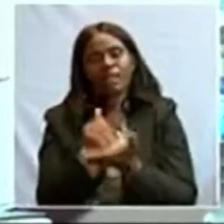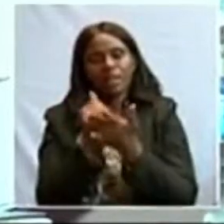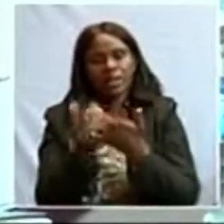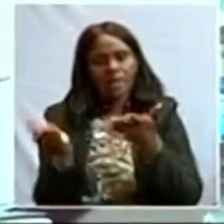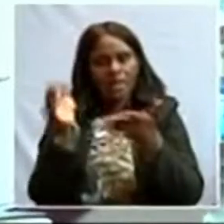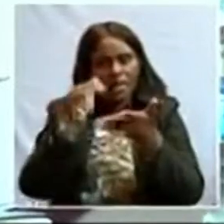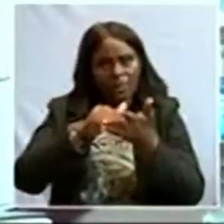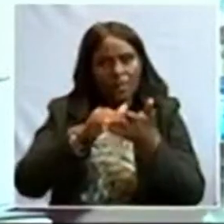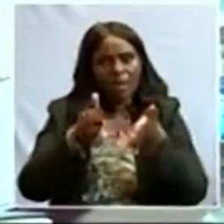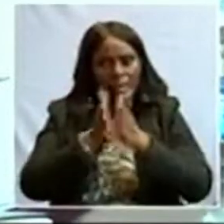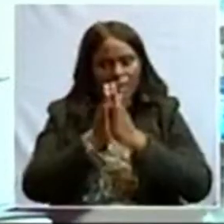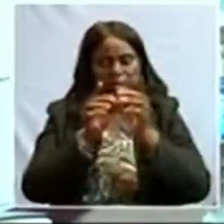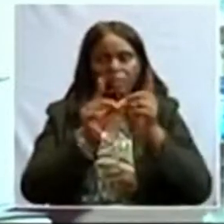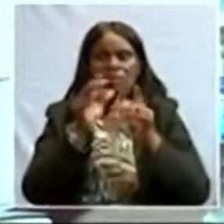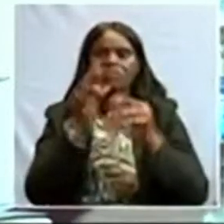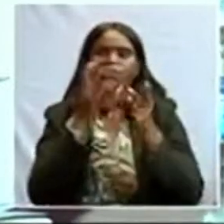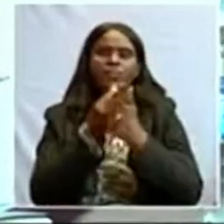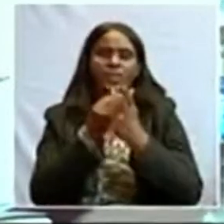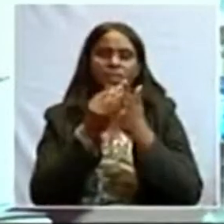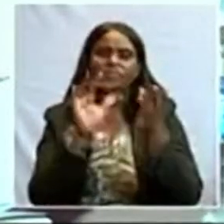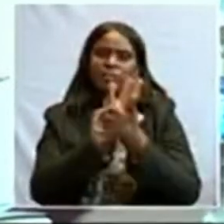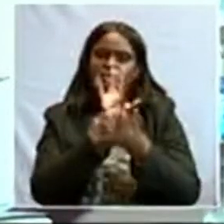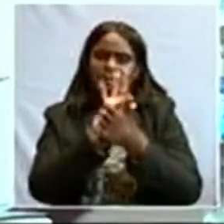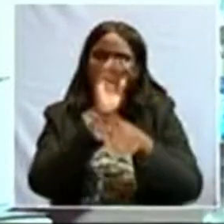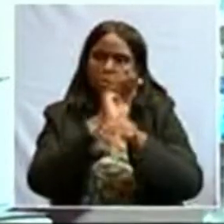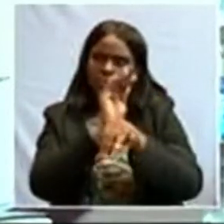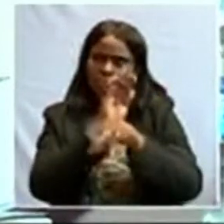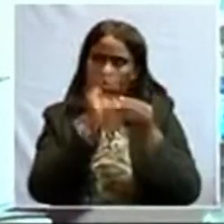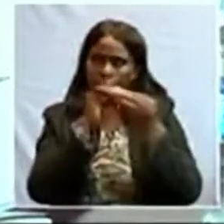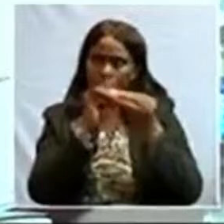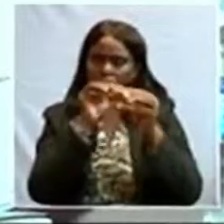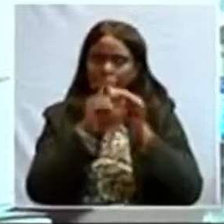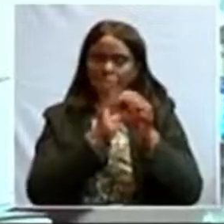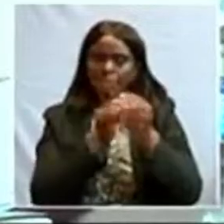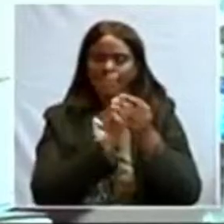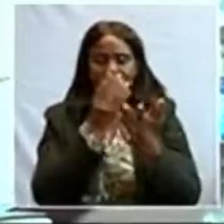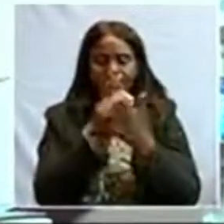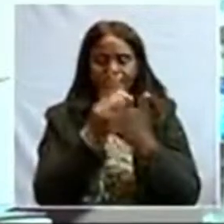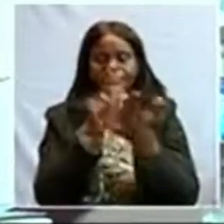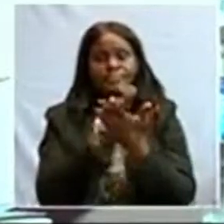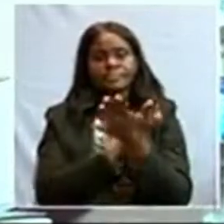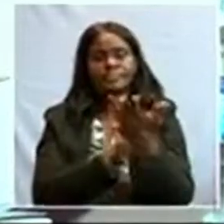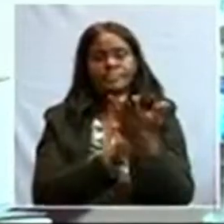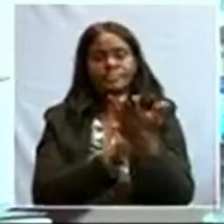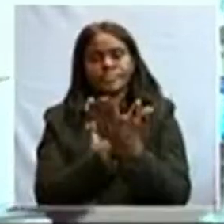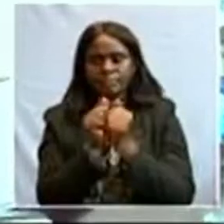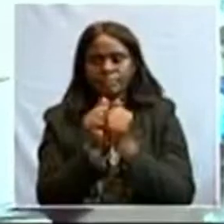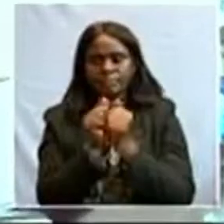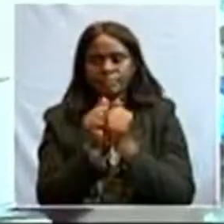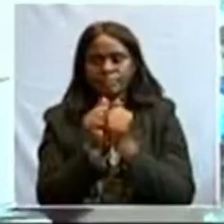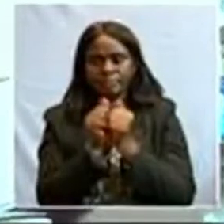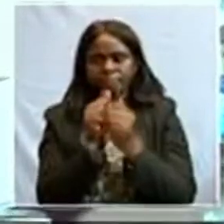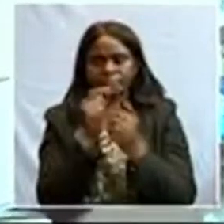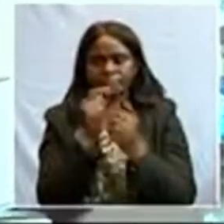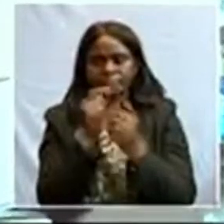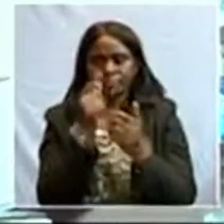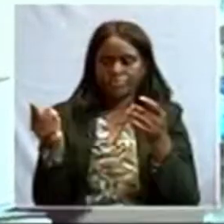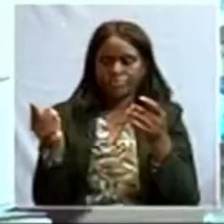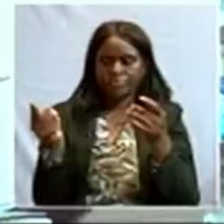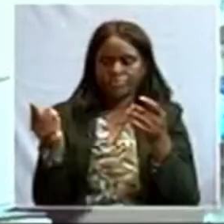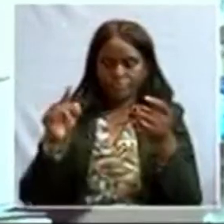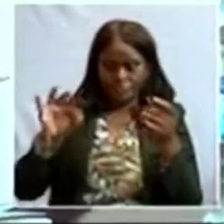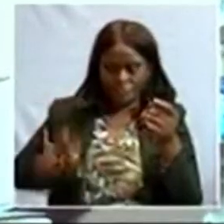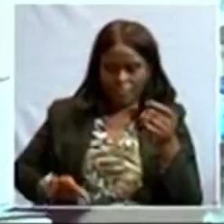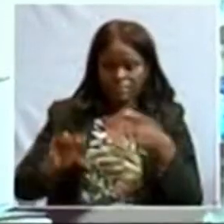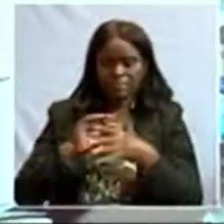Director of Finance to make a quick comment on our financial base and also what benefits